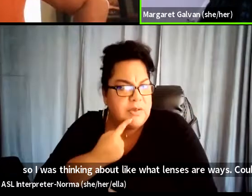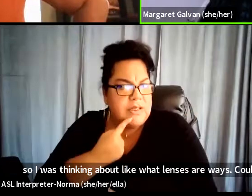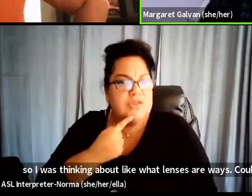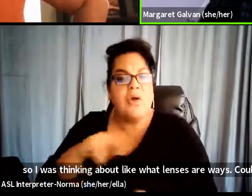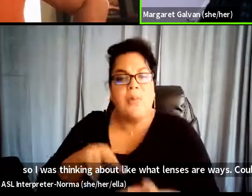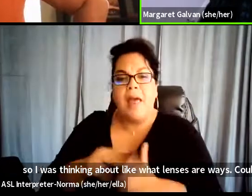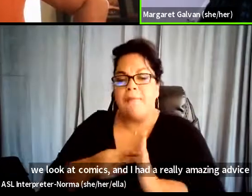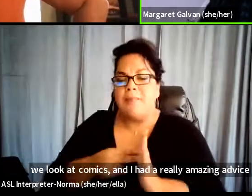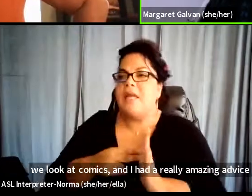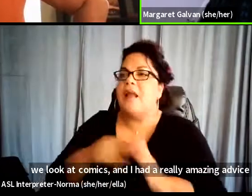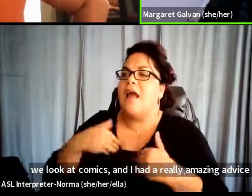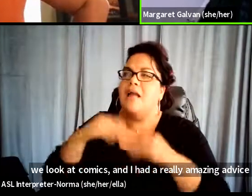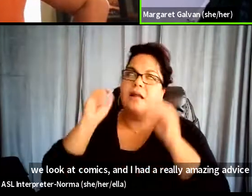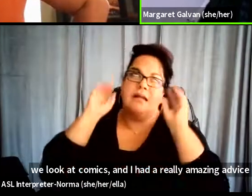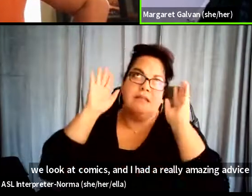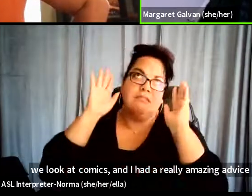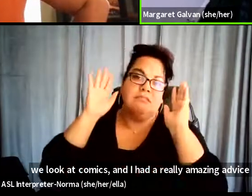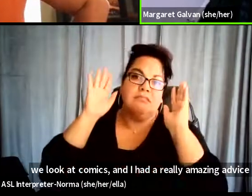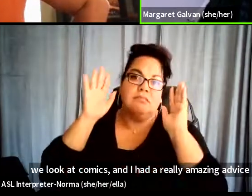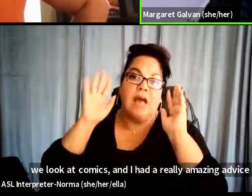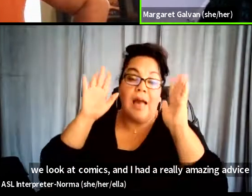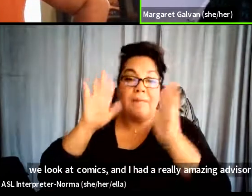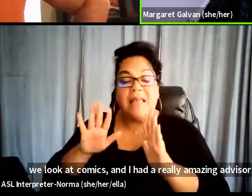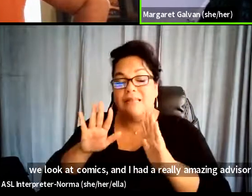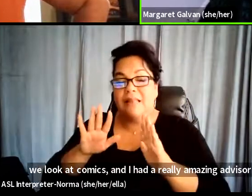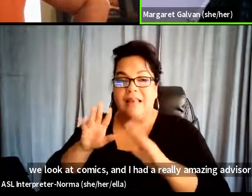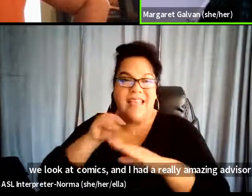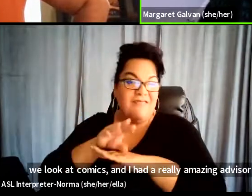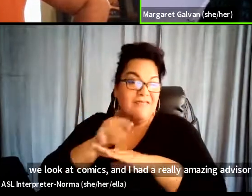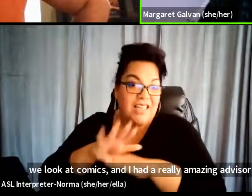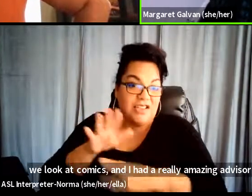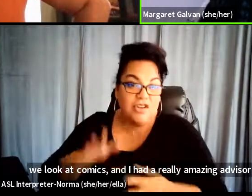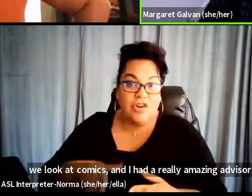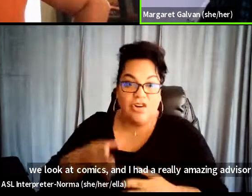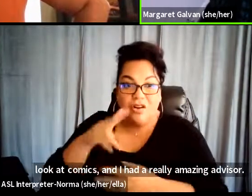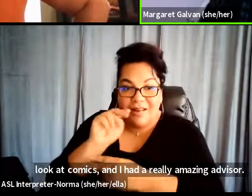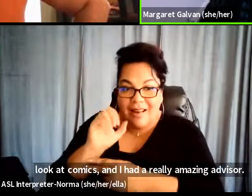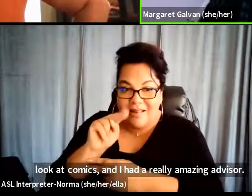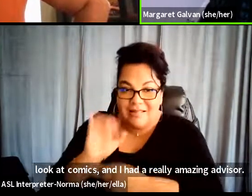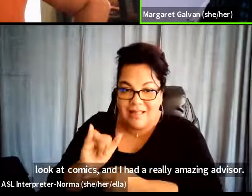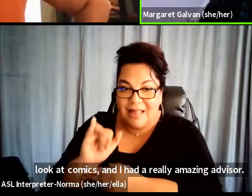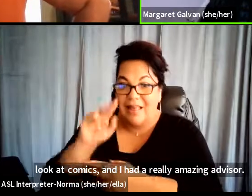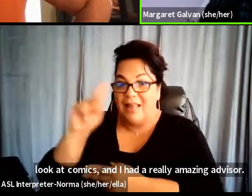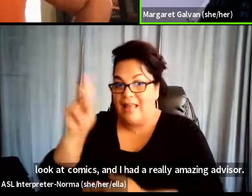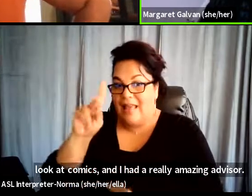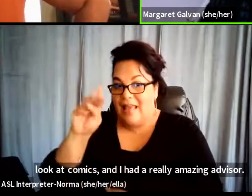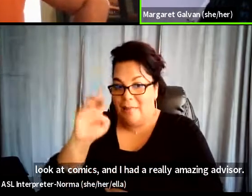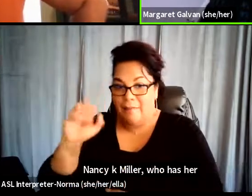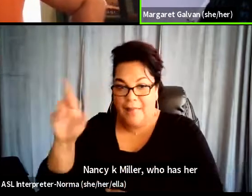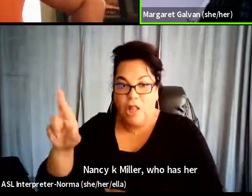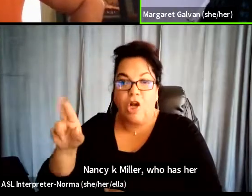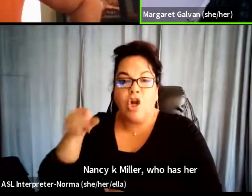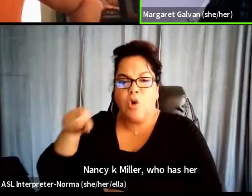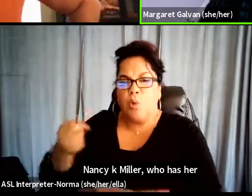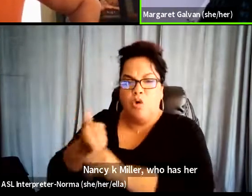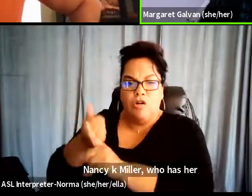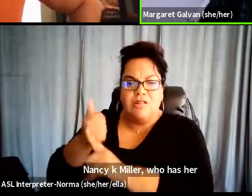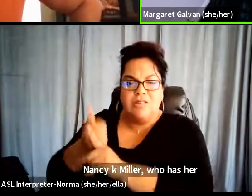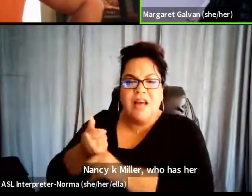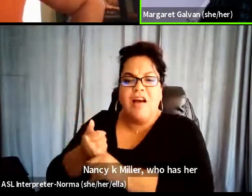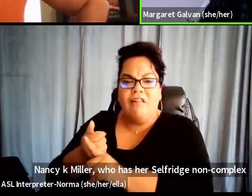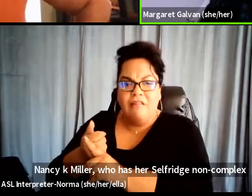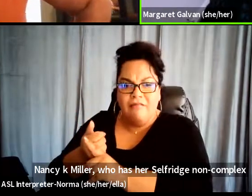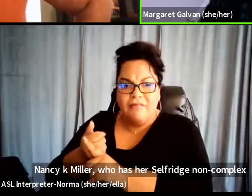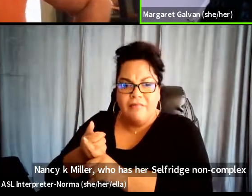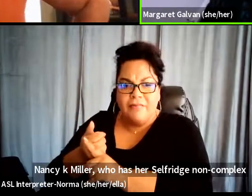amazing advisor, uh, Nancy K Miller, um, who has herself written on comics. Uh,